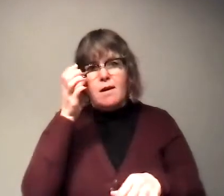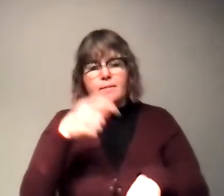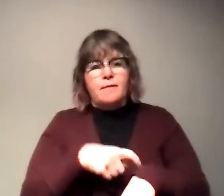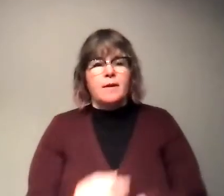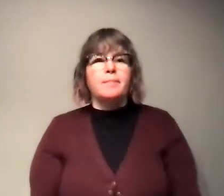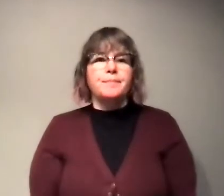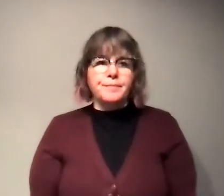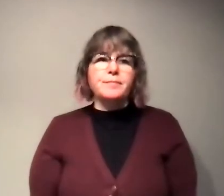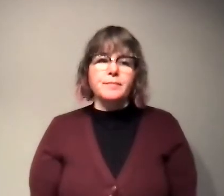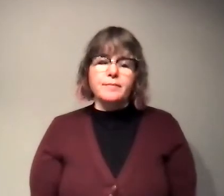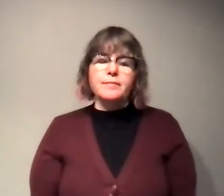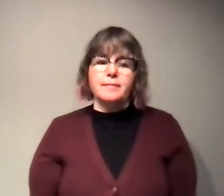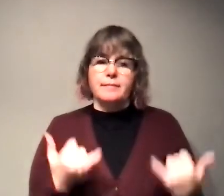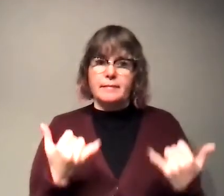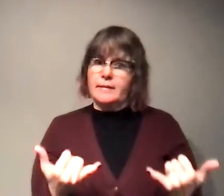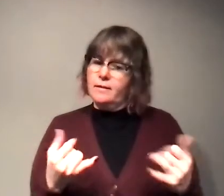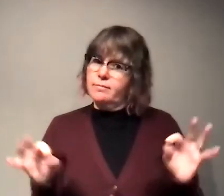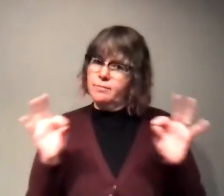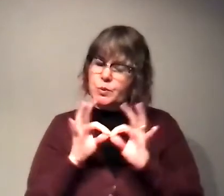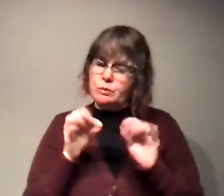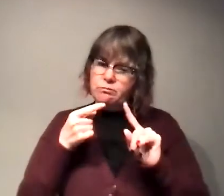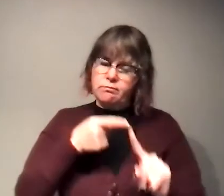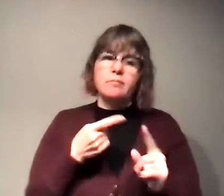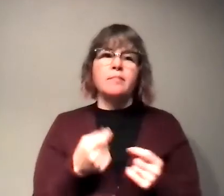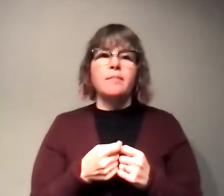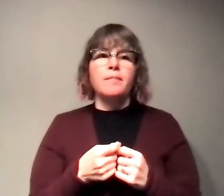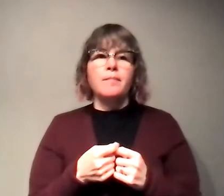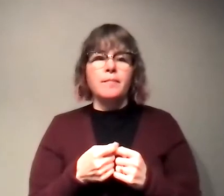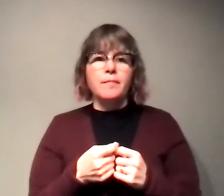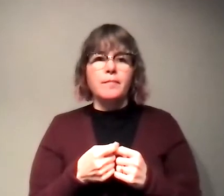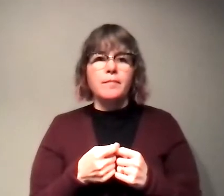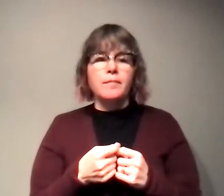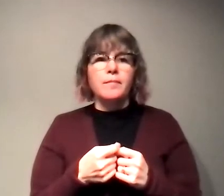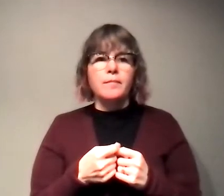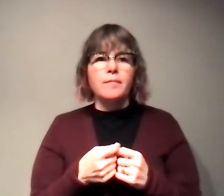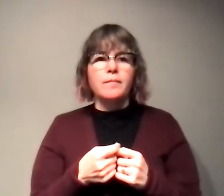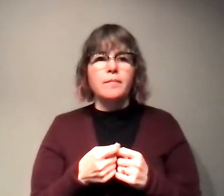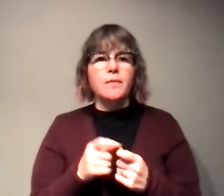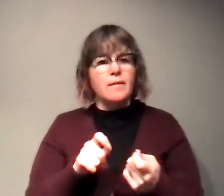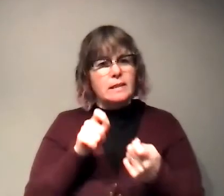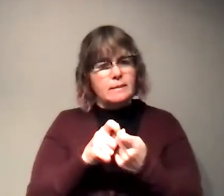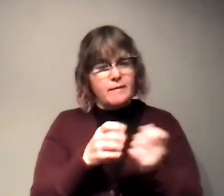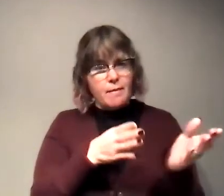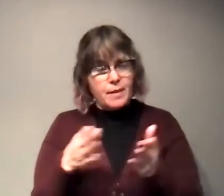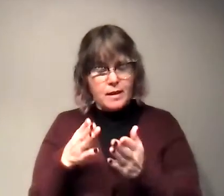very timely question from this 4th grade classroom. What are you going to do? Do you have any like specific plans this year for Earth